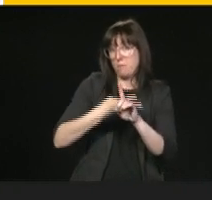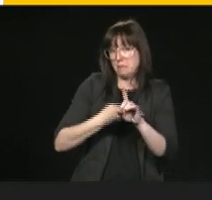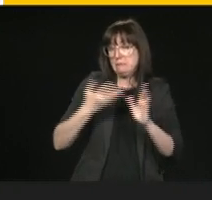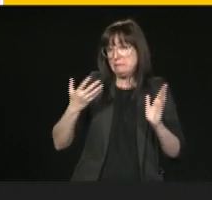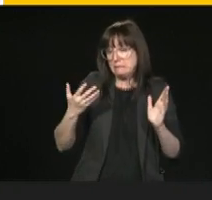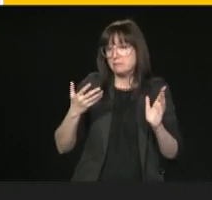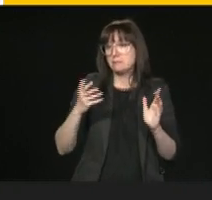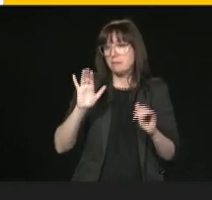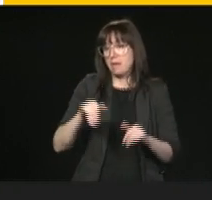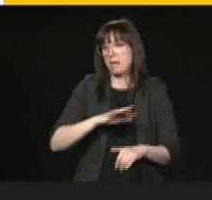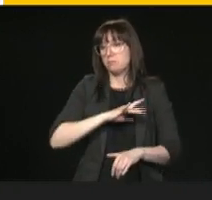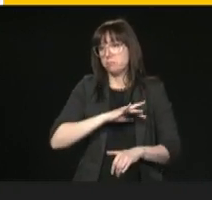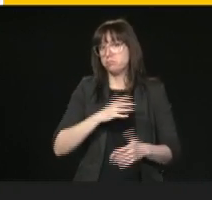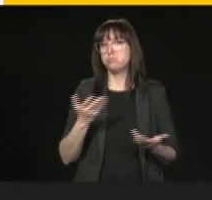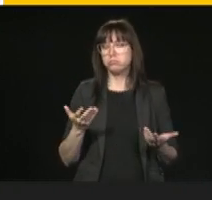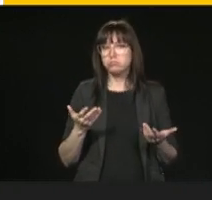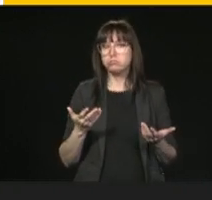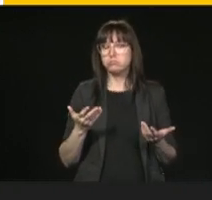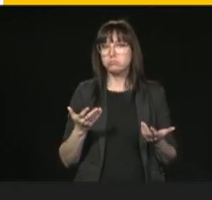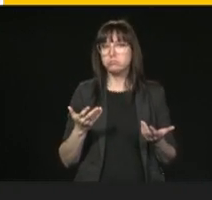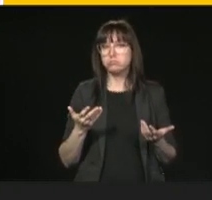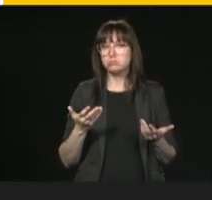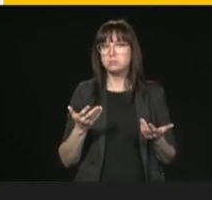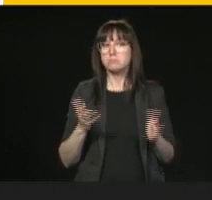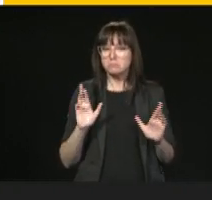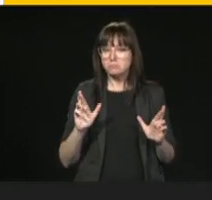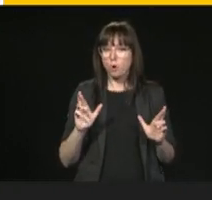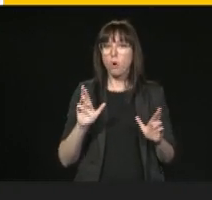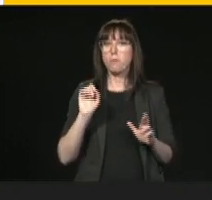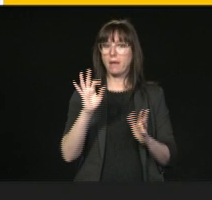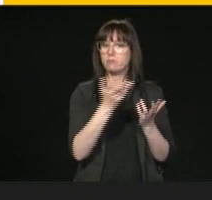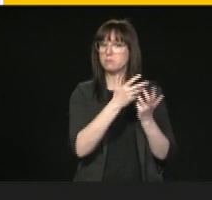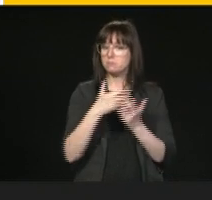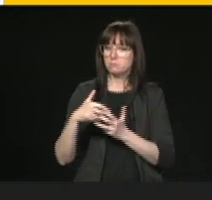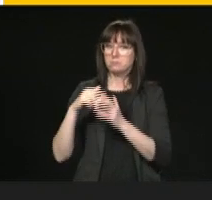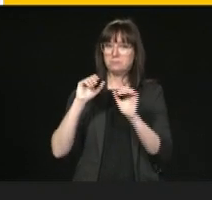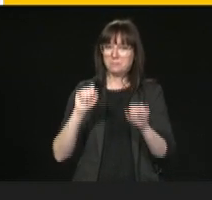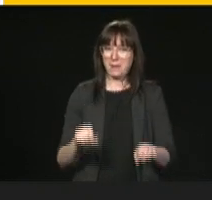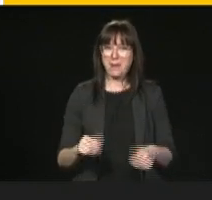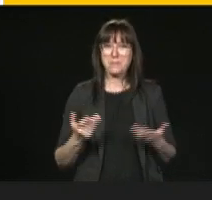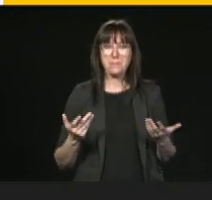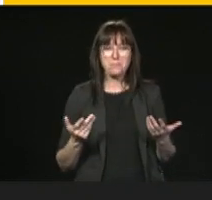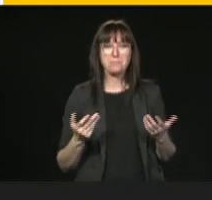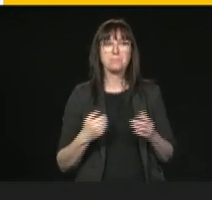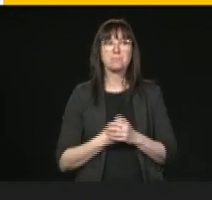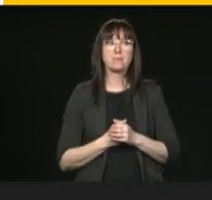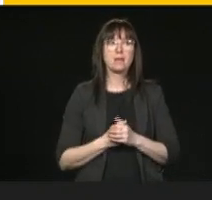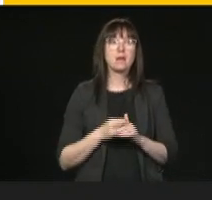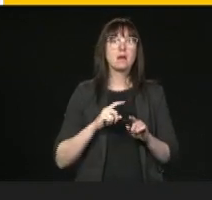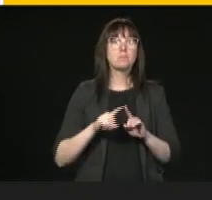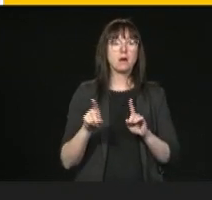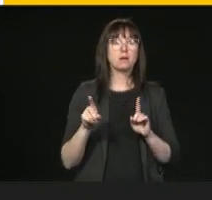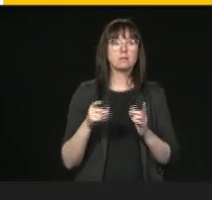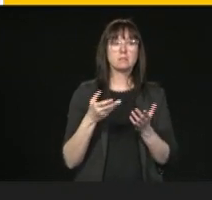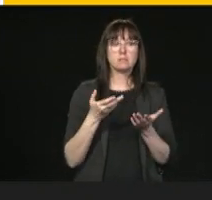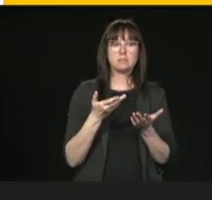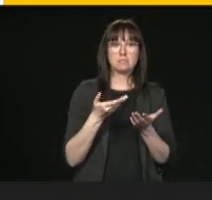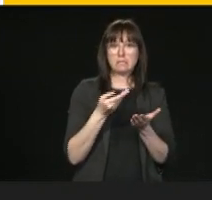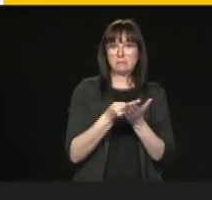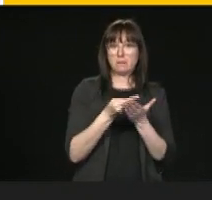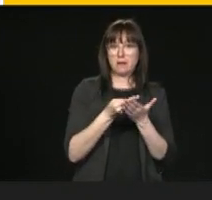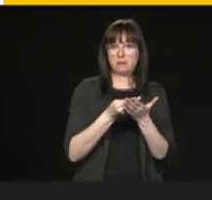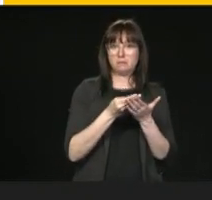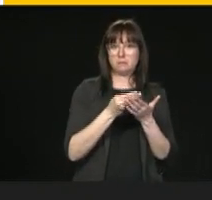That would be welcome if it works out that way. And so the financing we put in place is meant to has that as a vision. But of